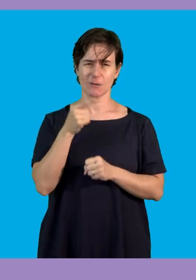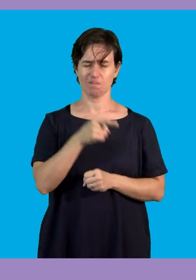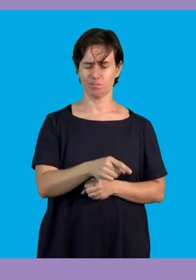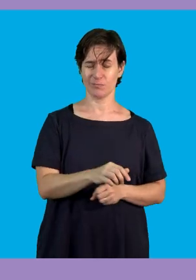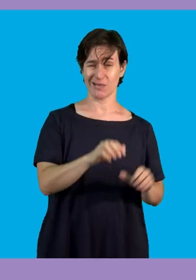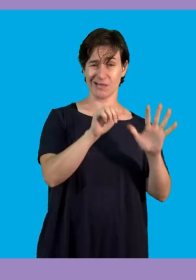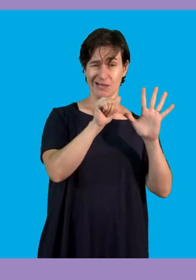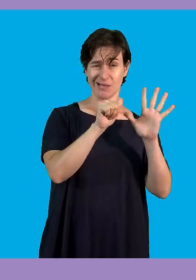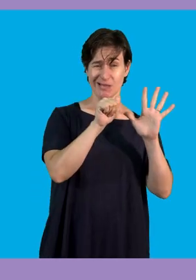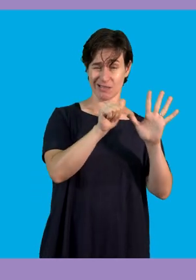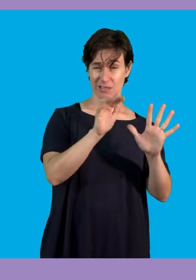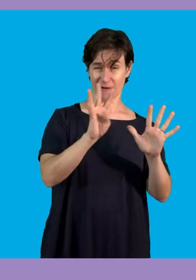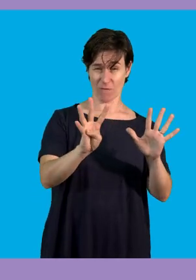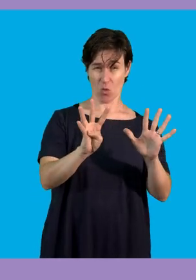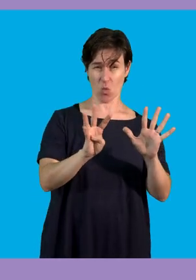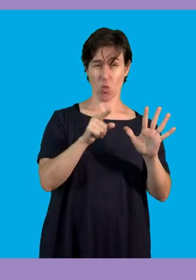64